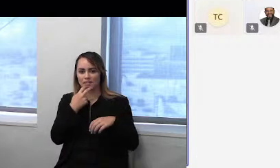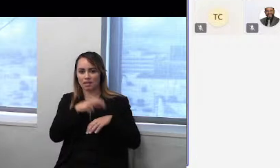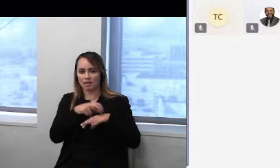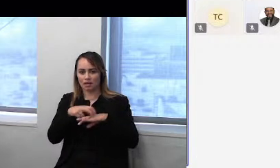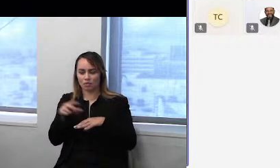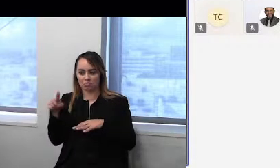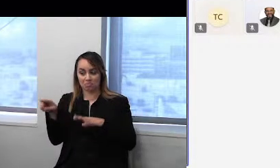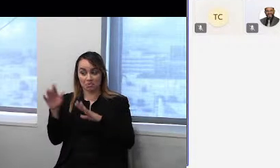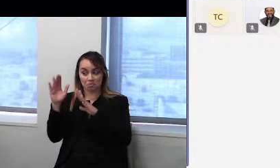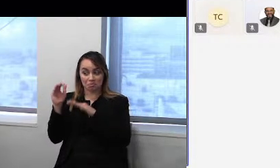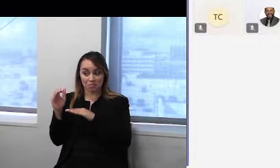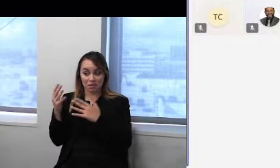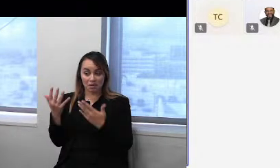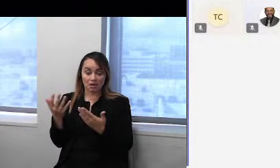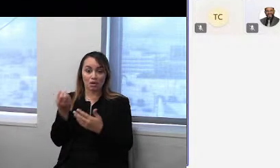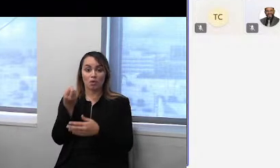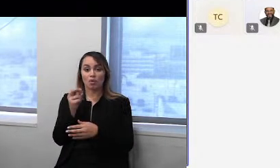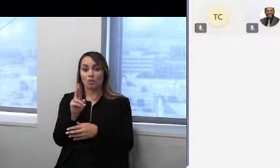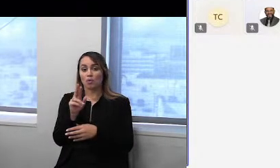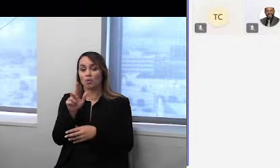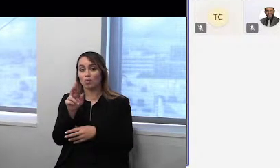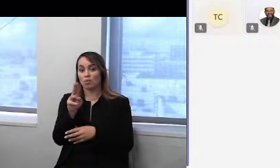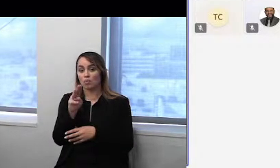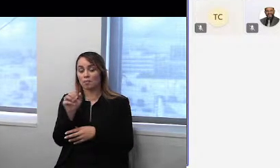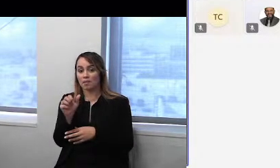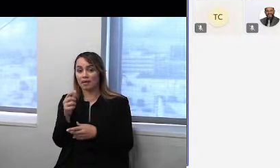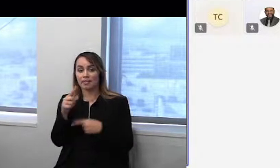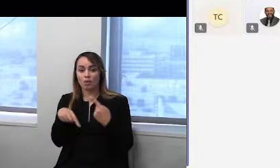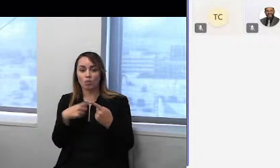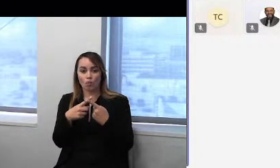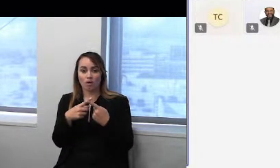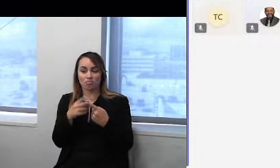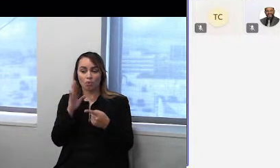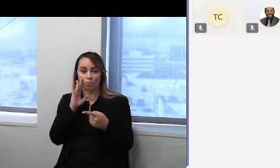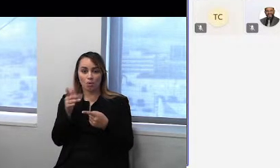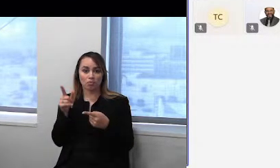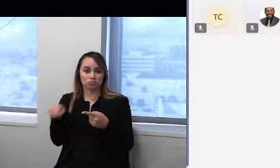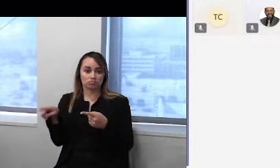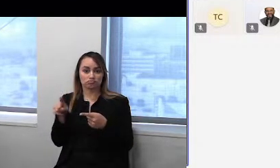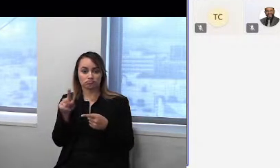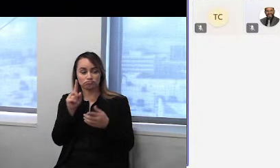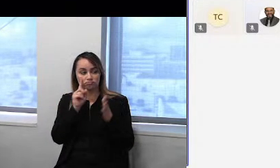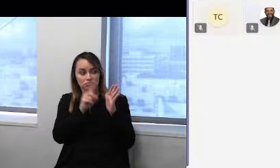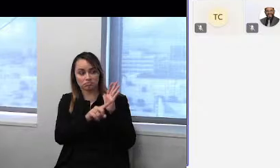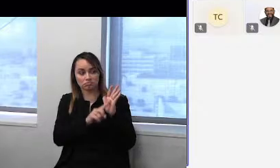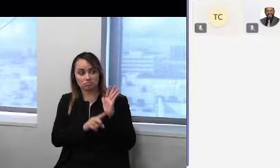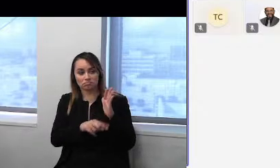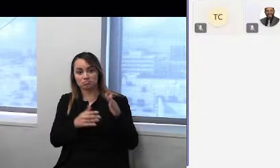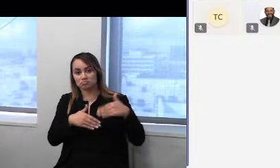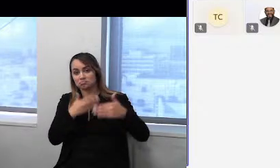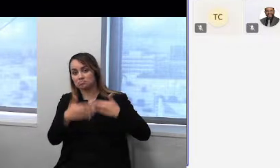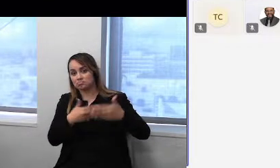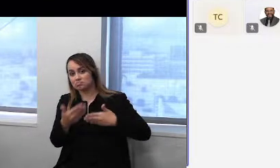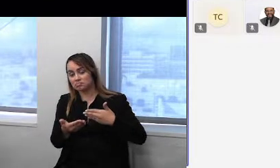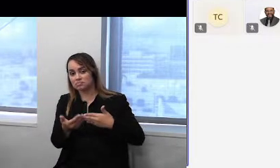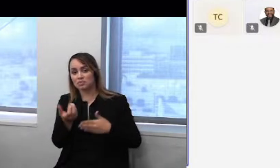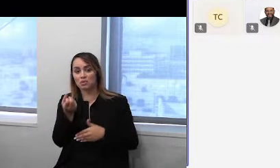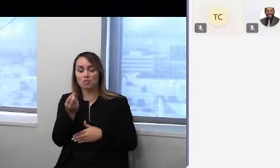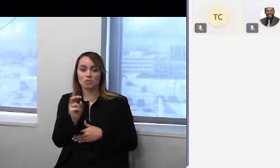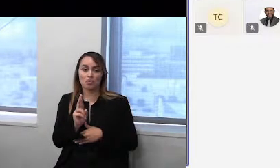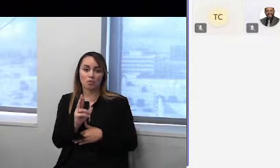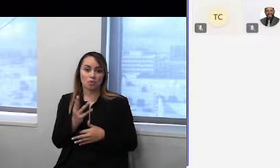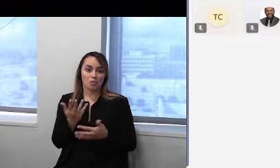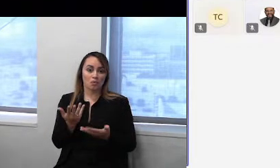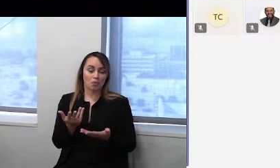LUMA, when you would be doing those types of studies, advancing your planning to the stage that you would be looking for those types of